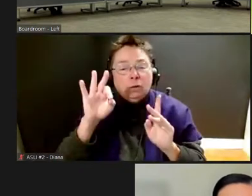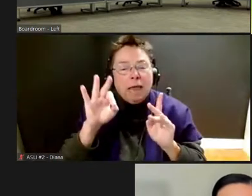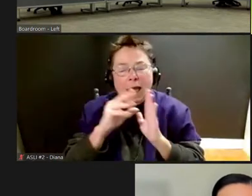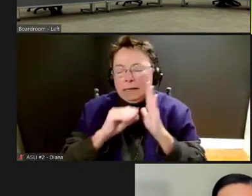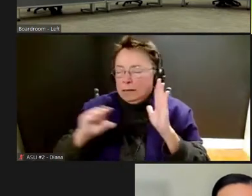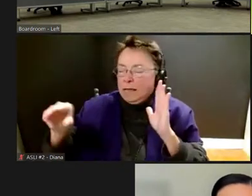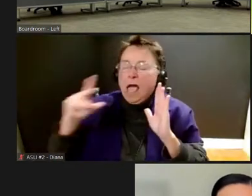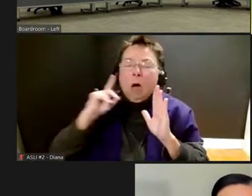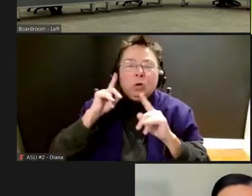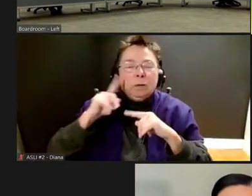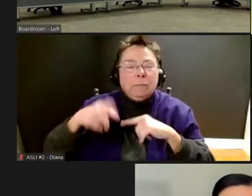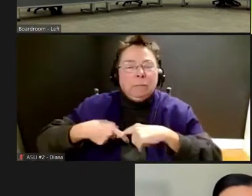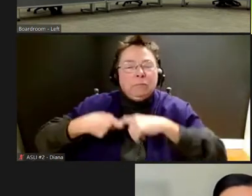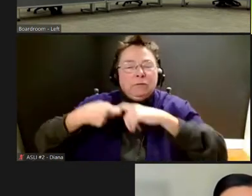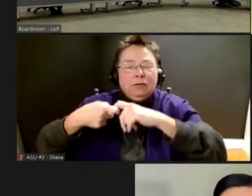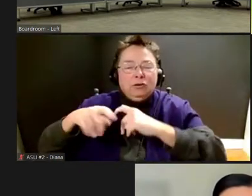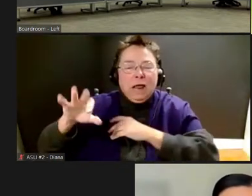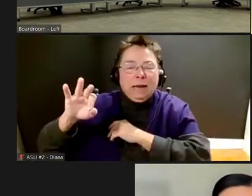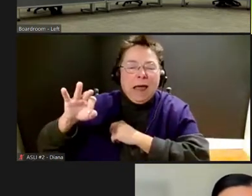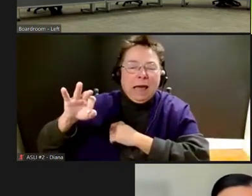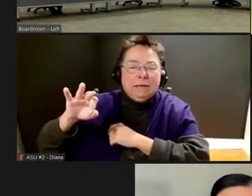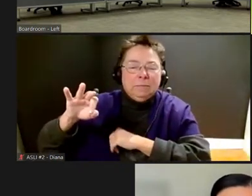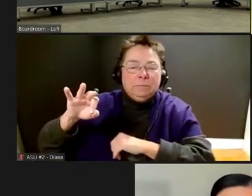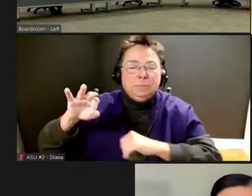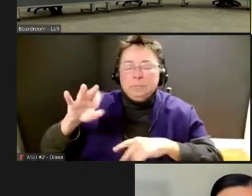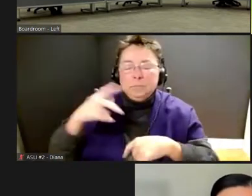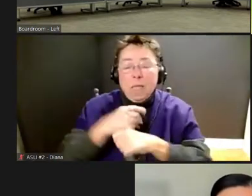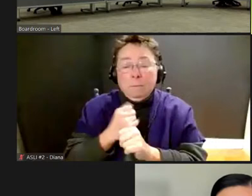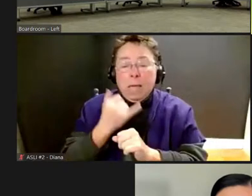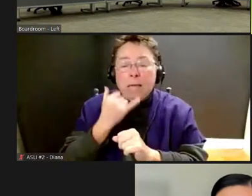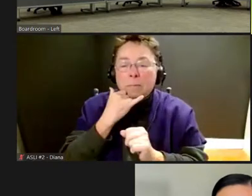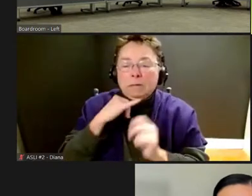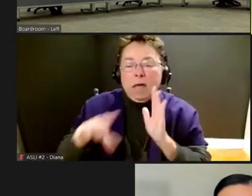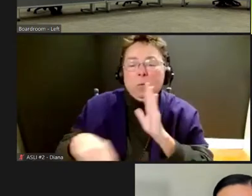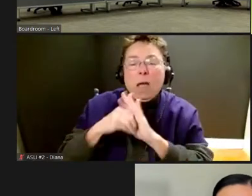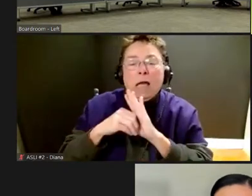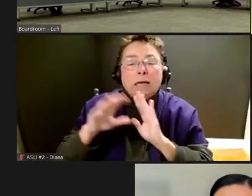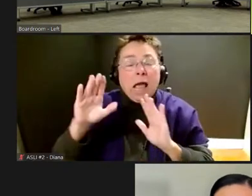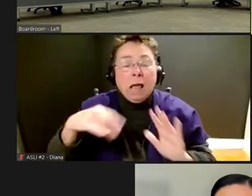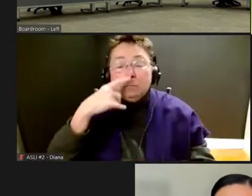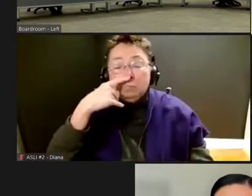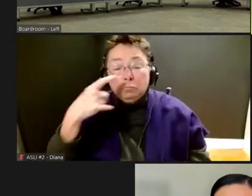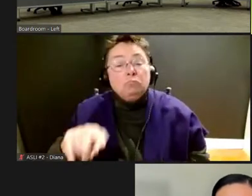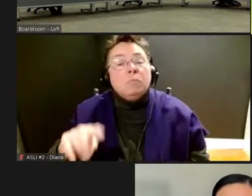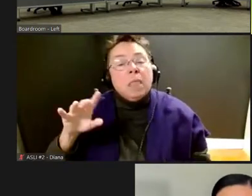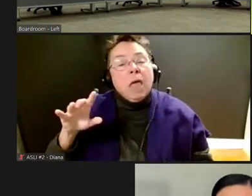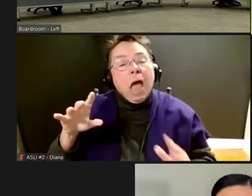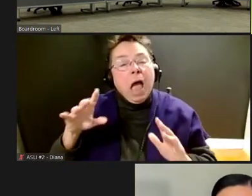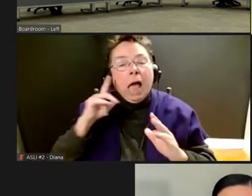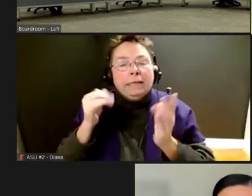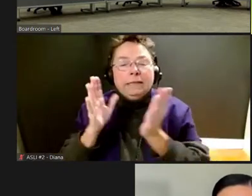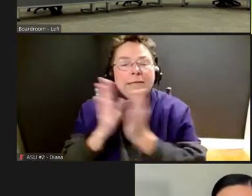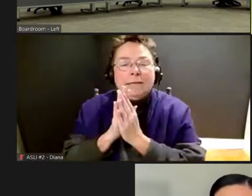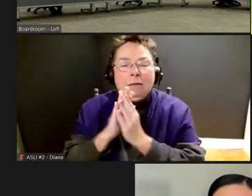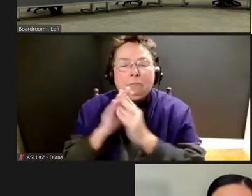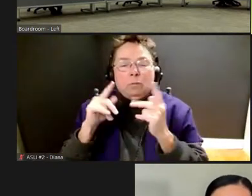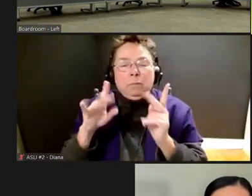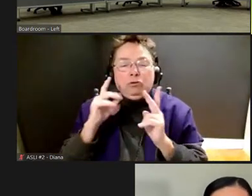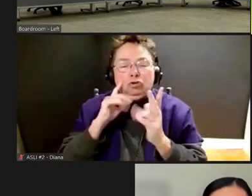an abstention on that. Made a mistake when we put it on there. So Ken, I would recommend that we just ask leave to